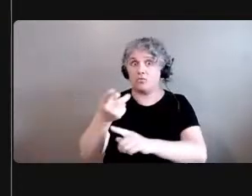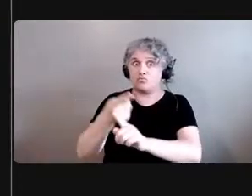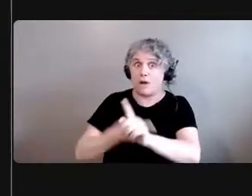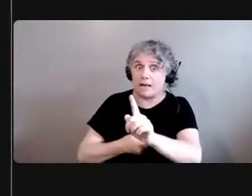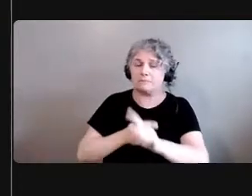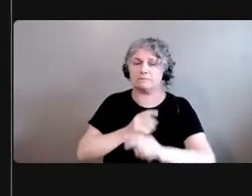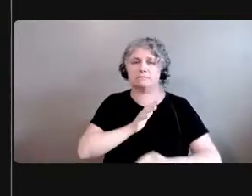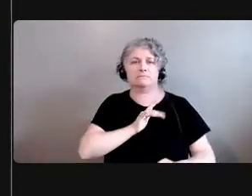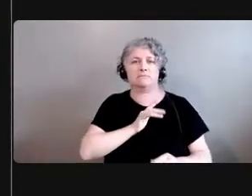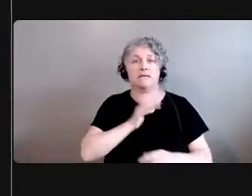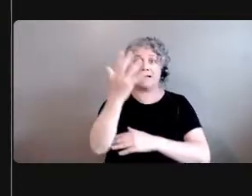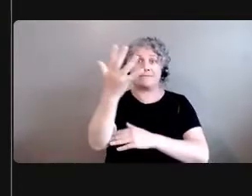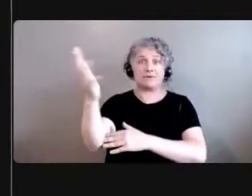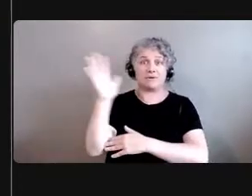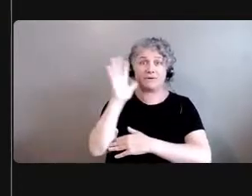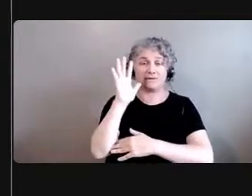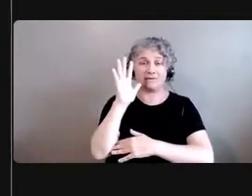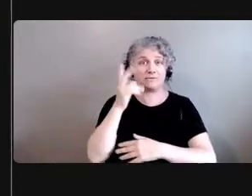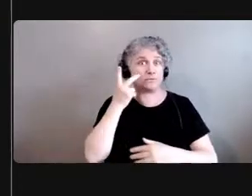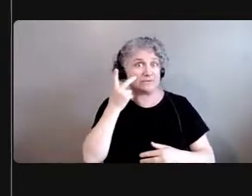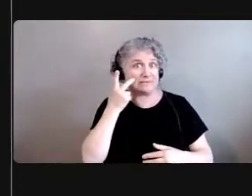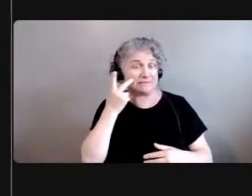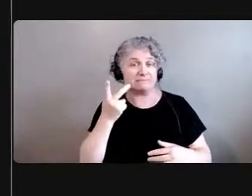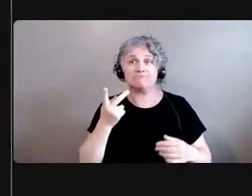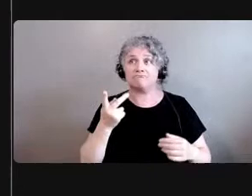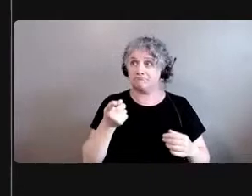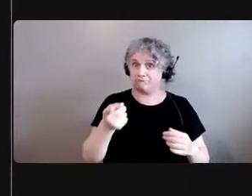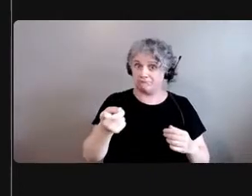just to see if it is got a wide enough